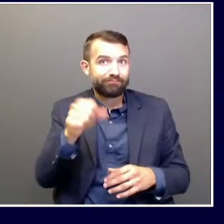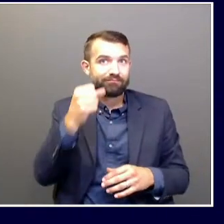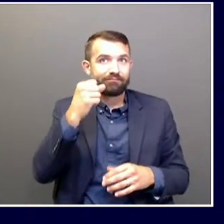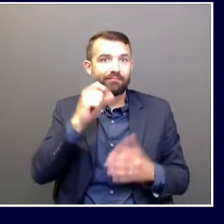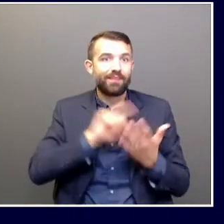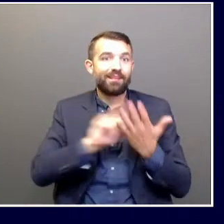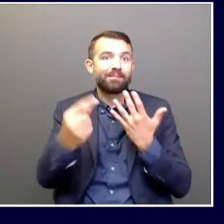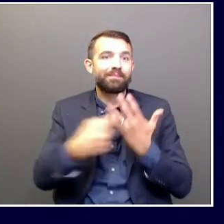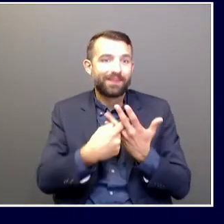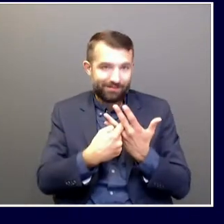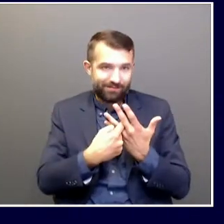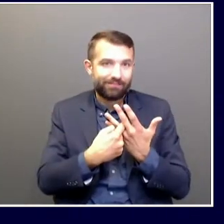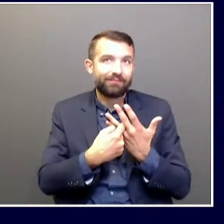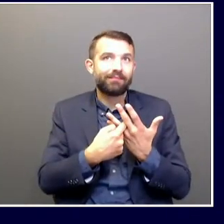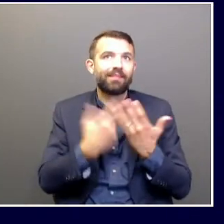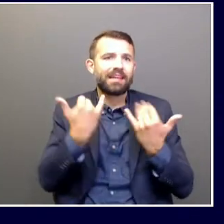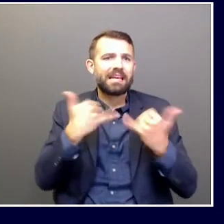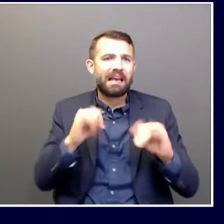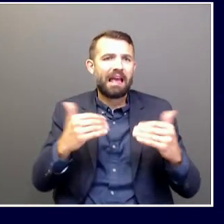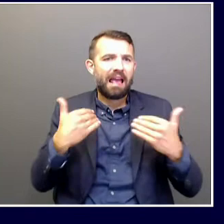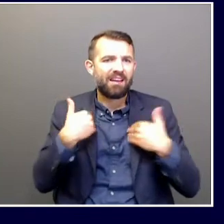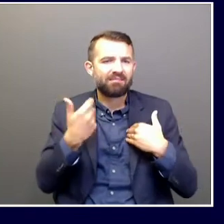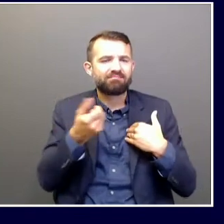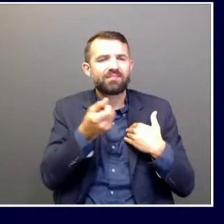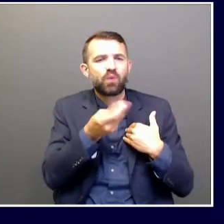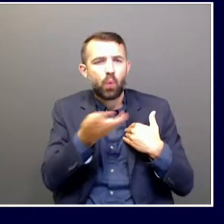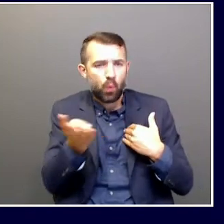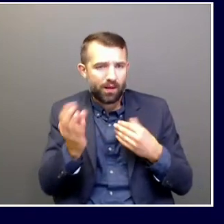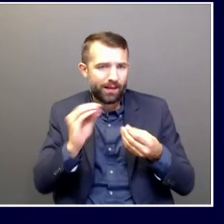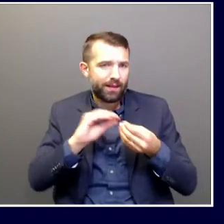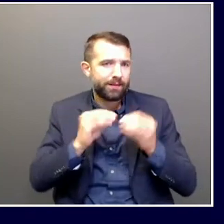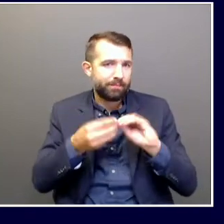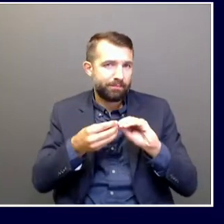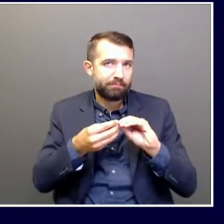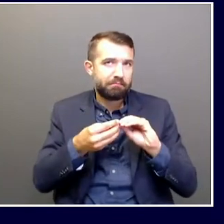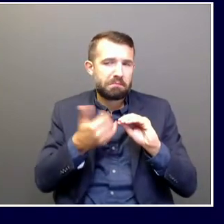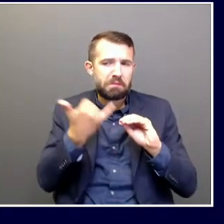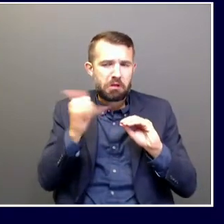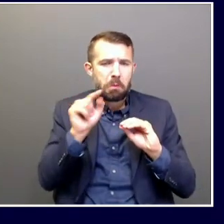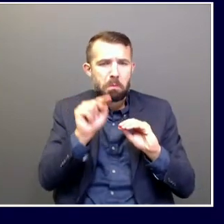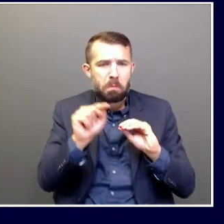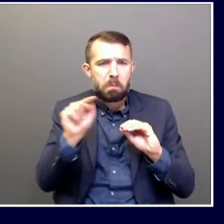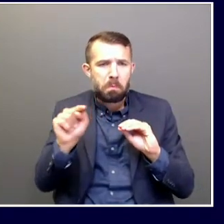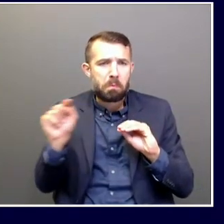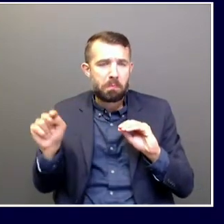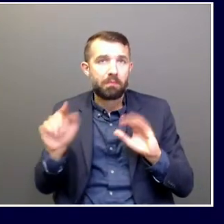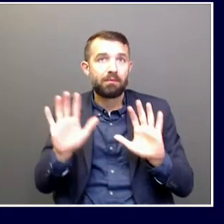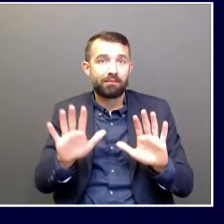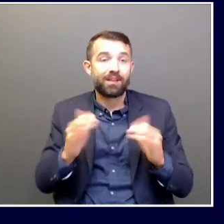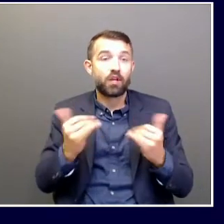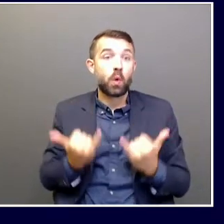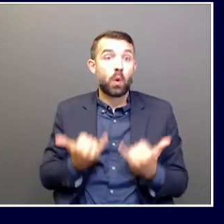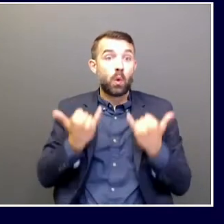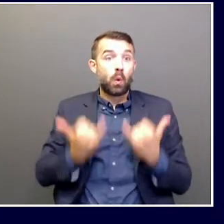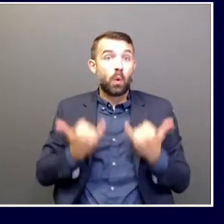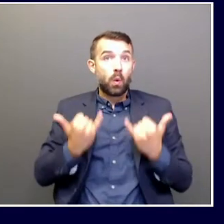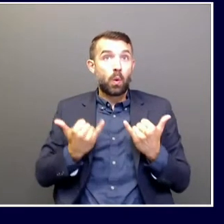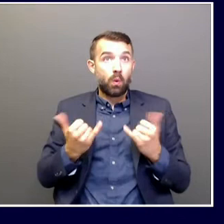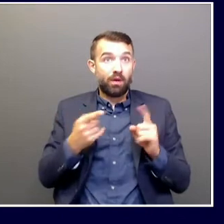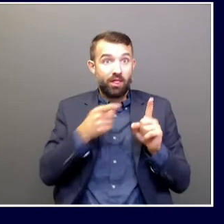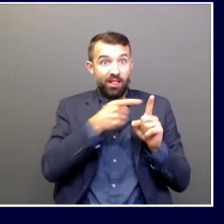scale can tend to be a high number of folks. That's basically what we're seeing right now in terms of that 65